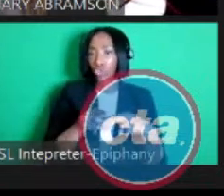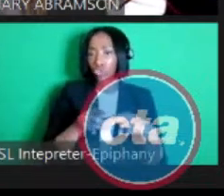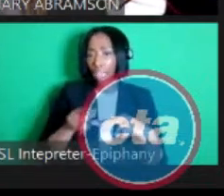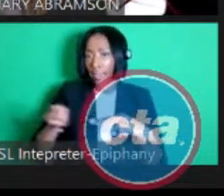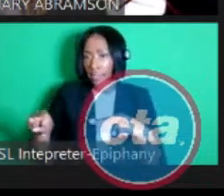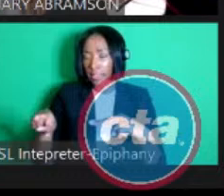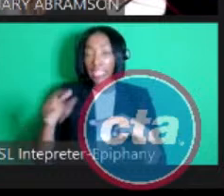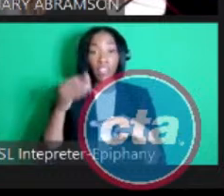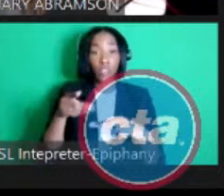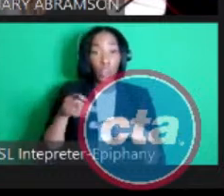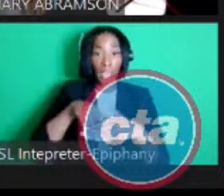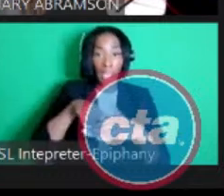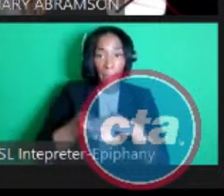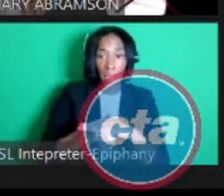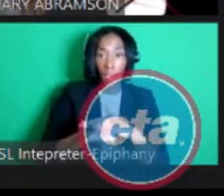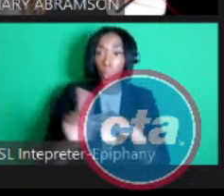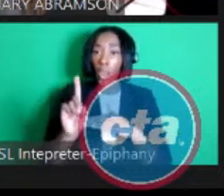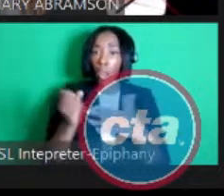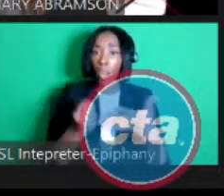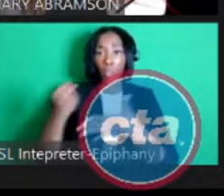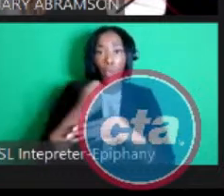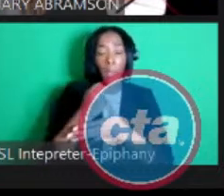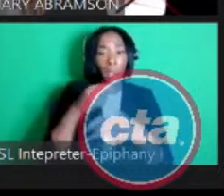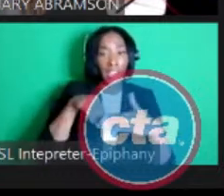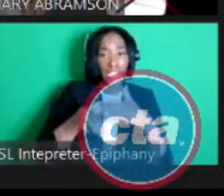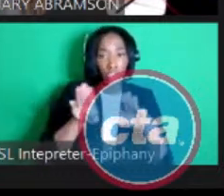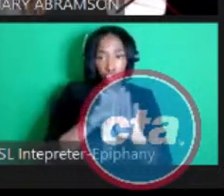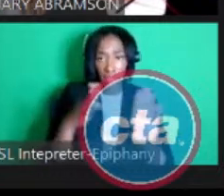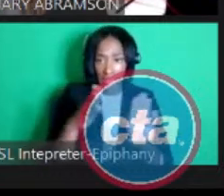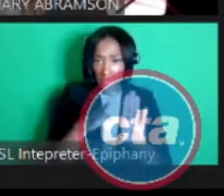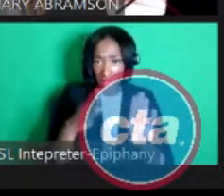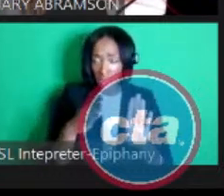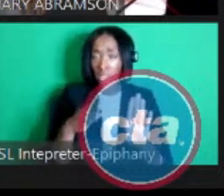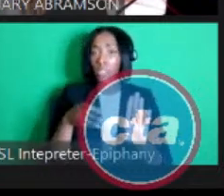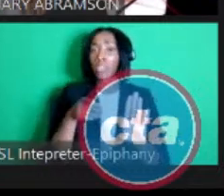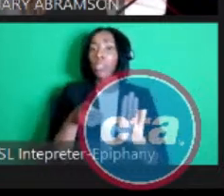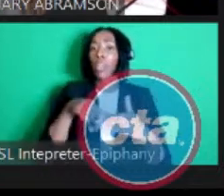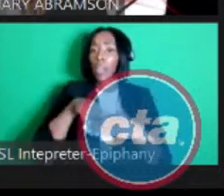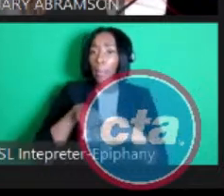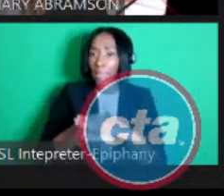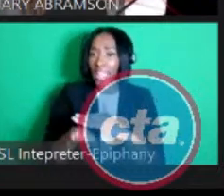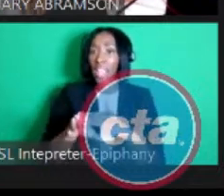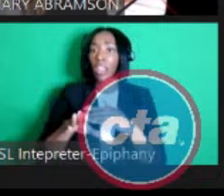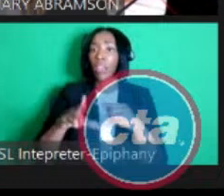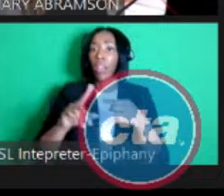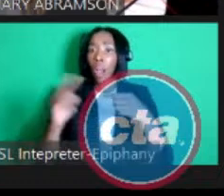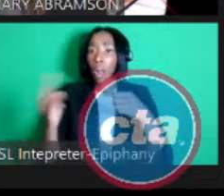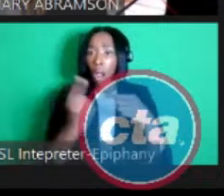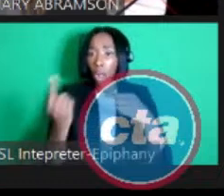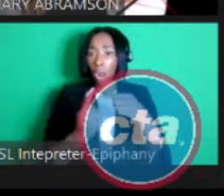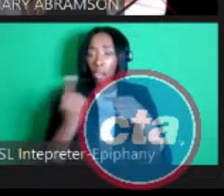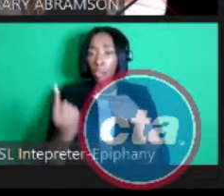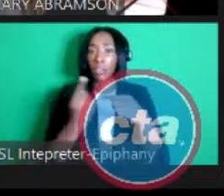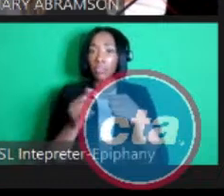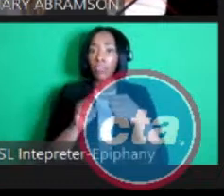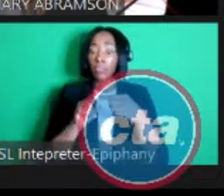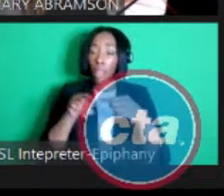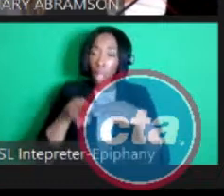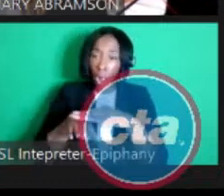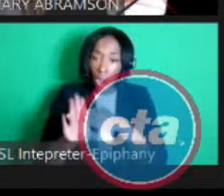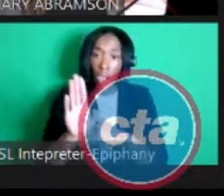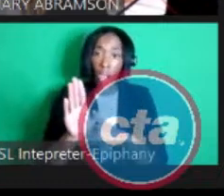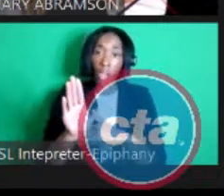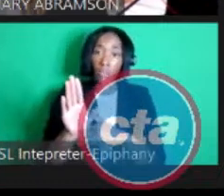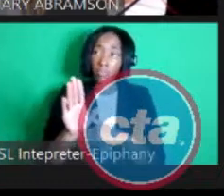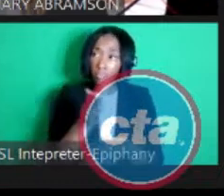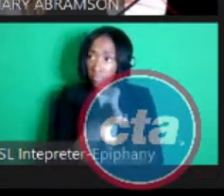in to the primary entrance, you come in, go through the turnstiles, you turn to the north, and you